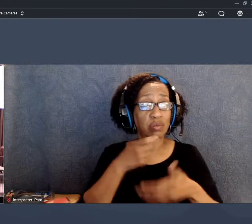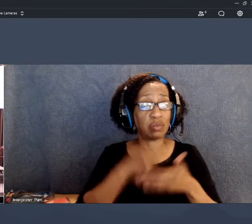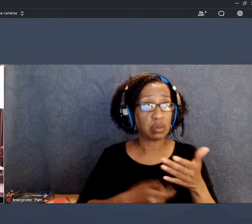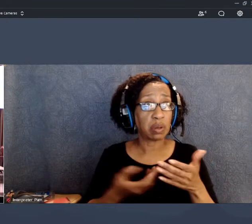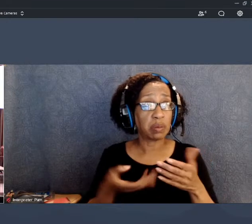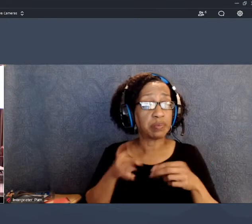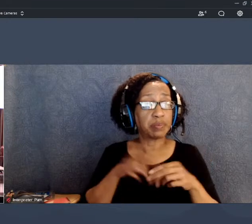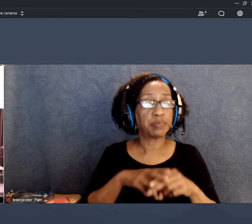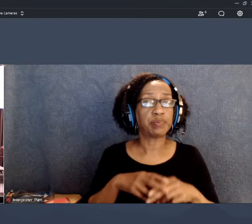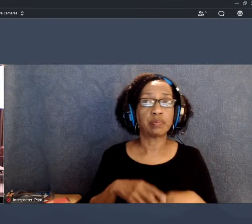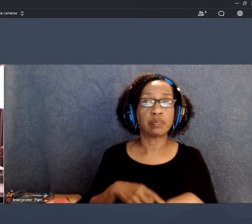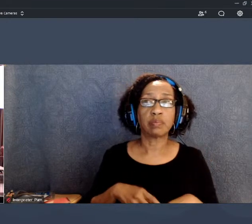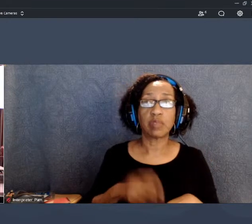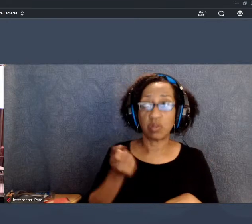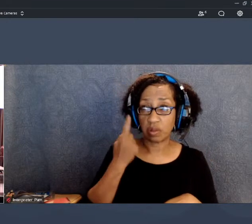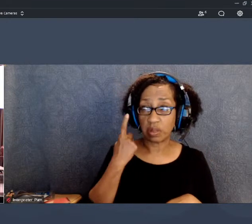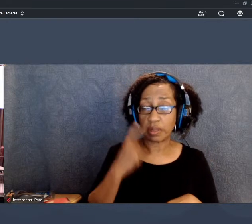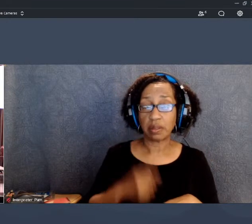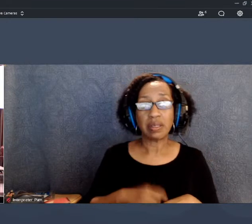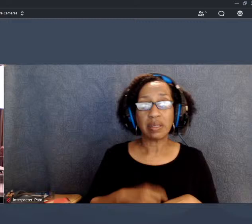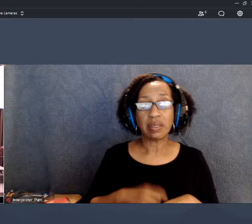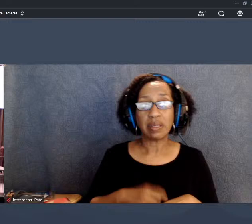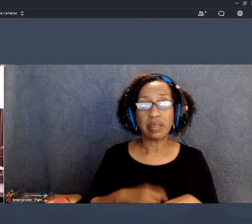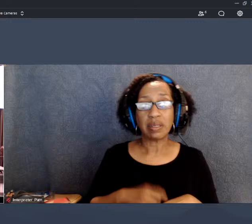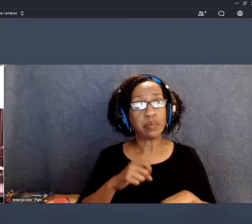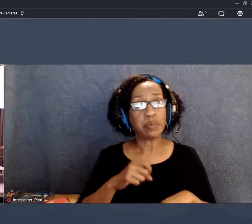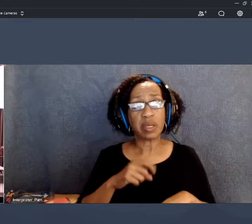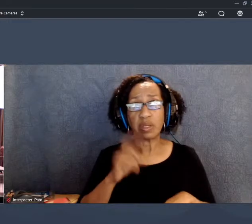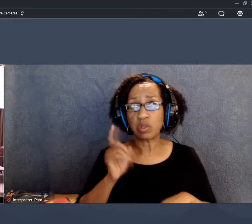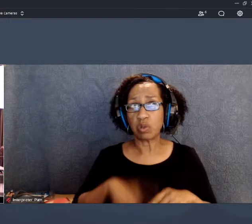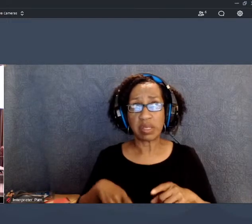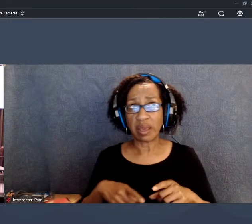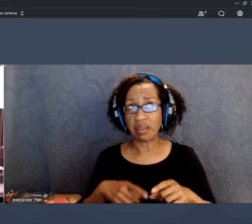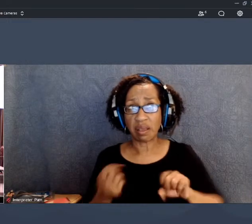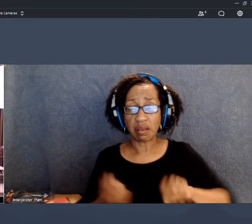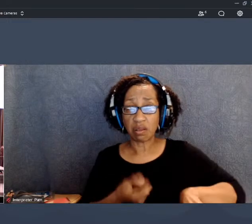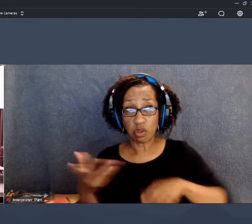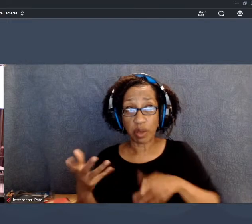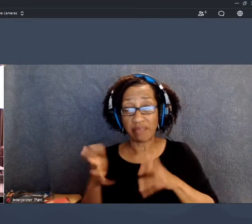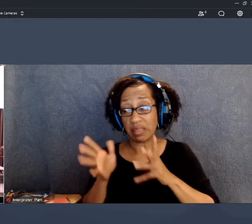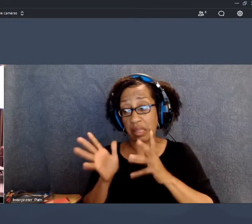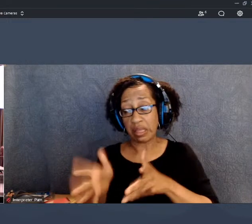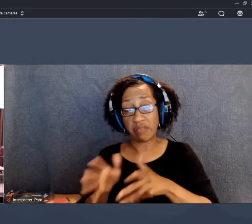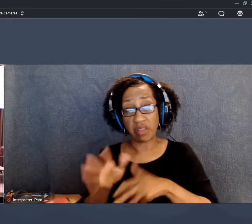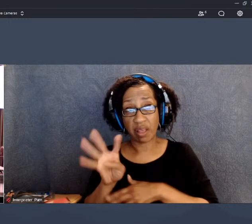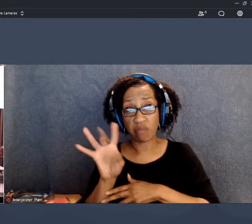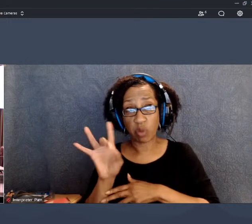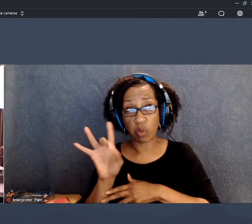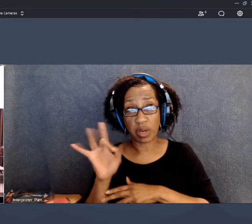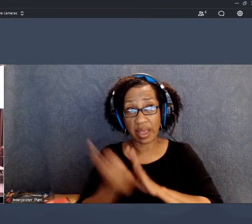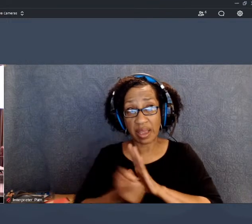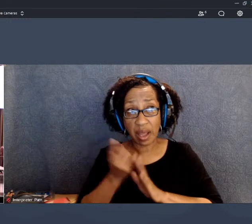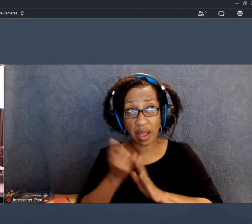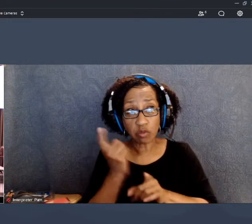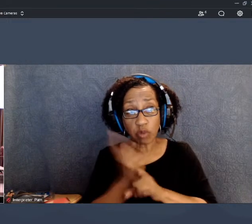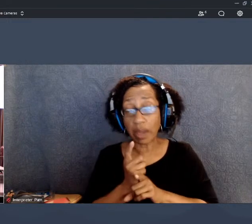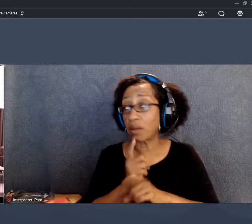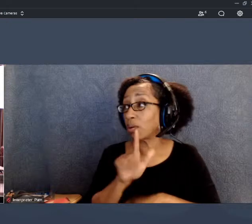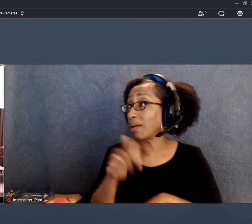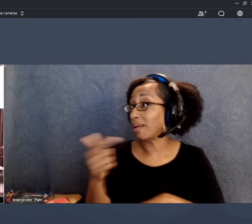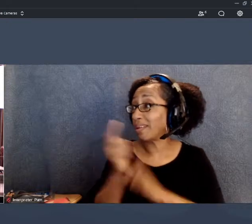point, you can't dispose of them. You have to let it sit out 48 hours. Attorney Wade, tag.